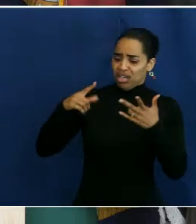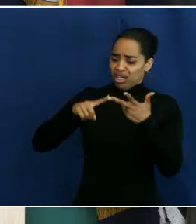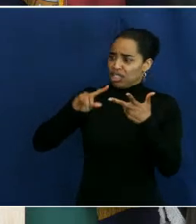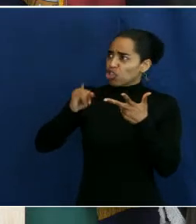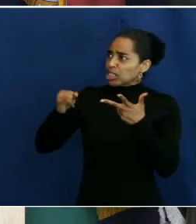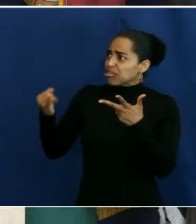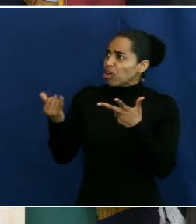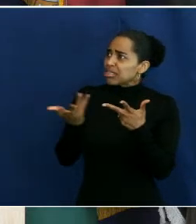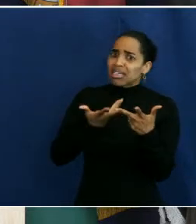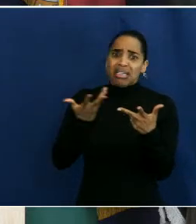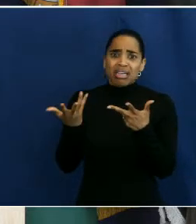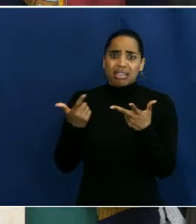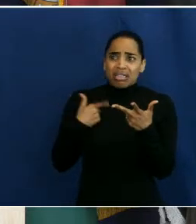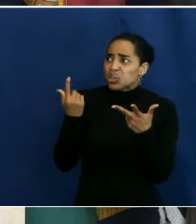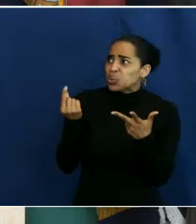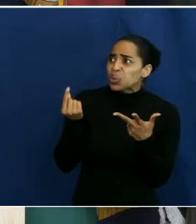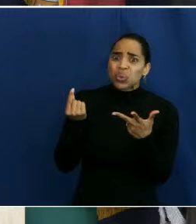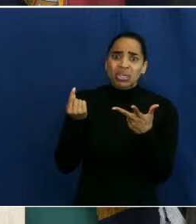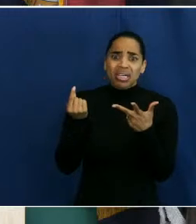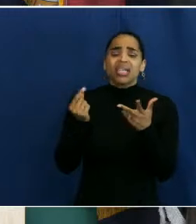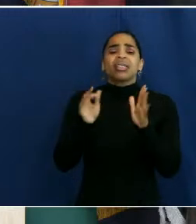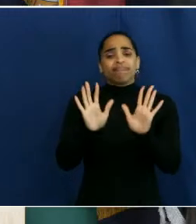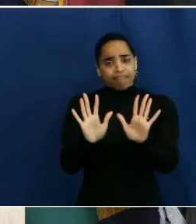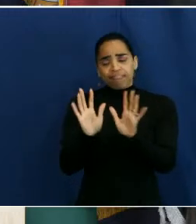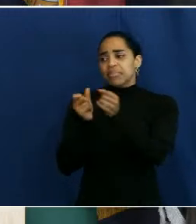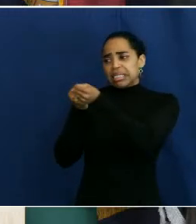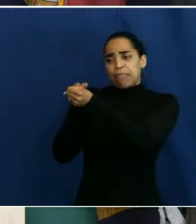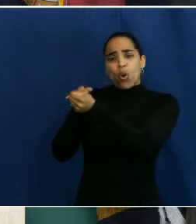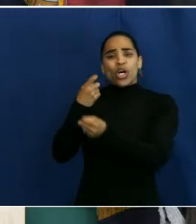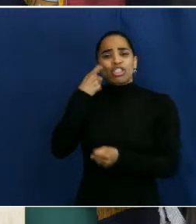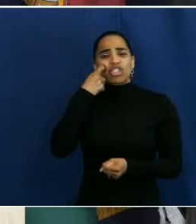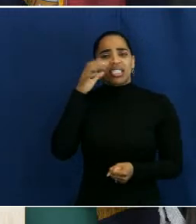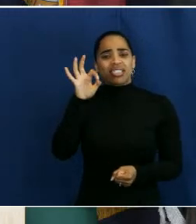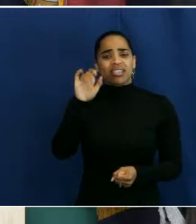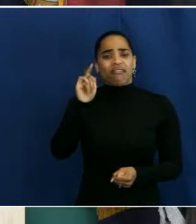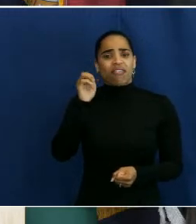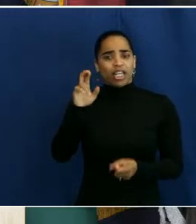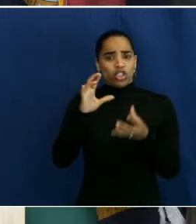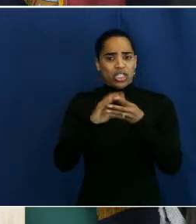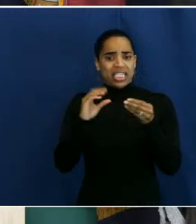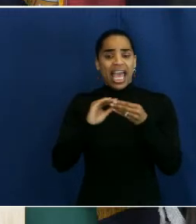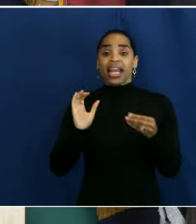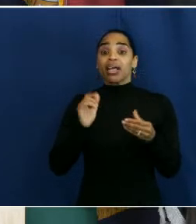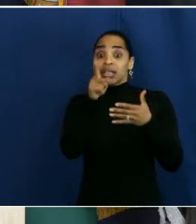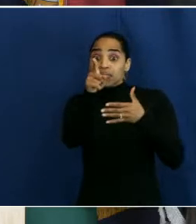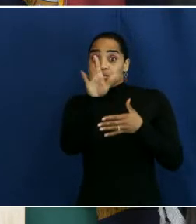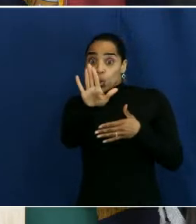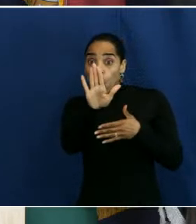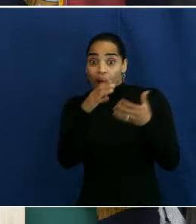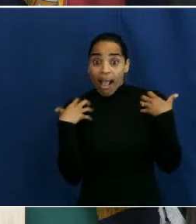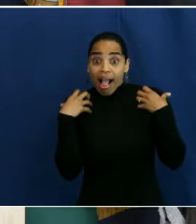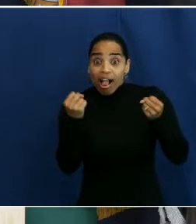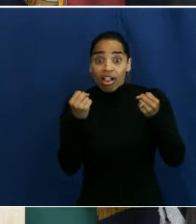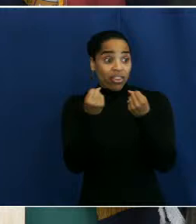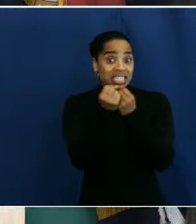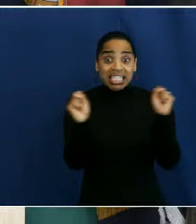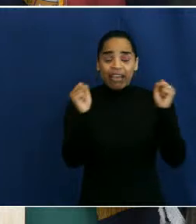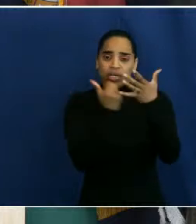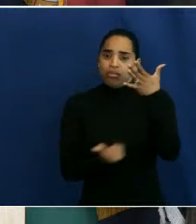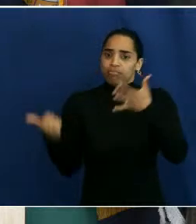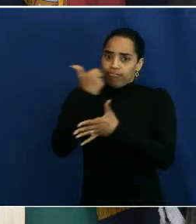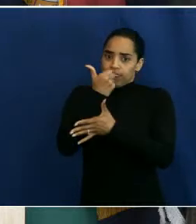let everyone know. And just reemphasize what Chair Fletcher mentioned, is that the health and safety of our residents is our #1